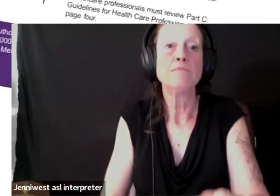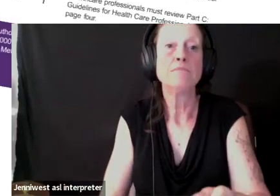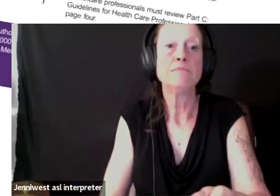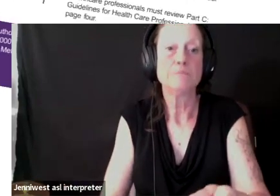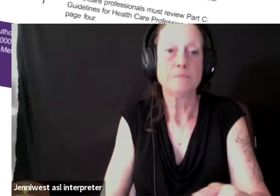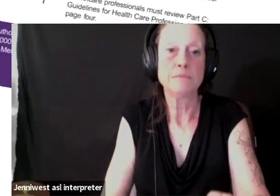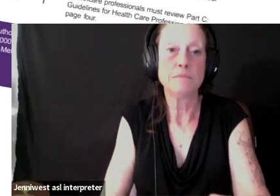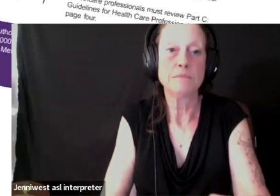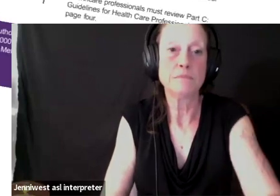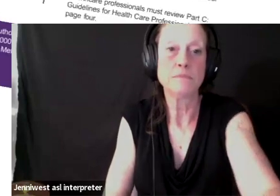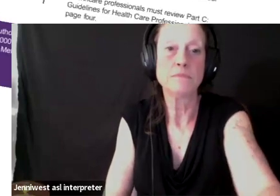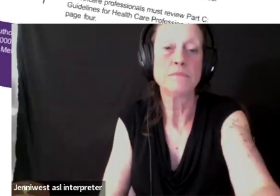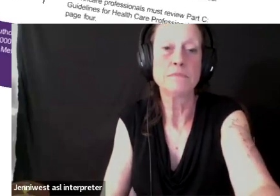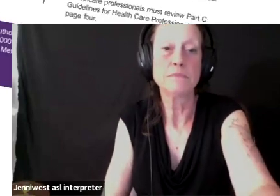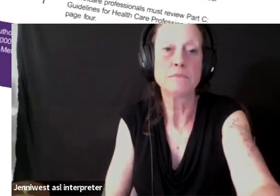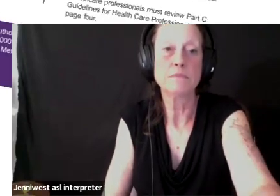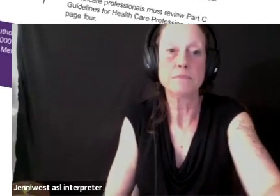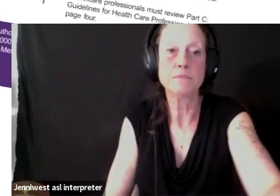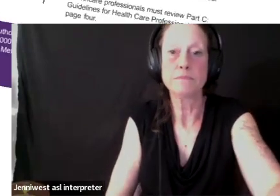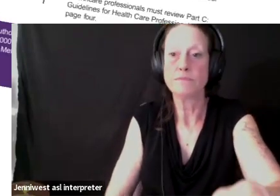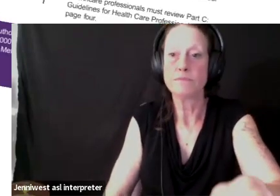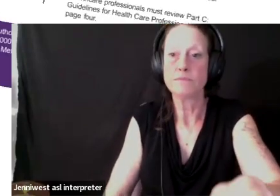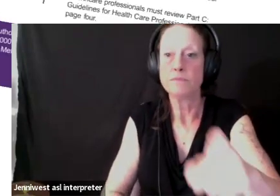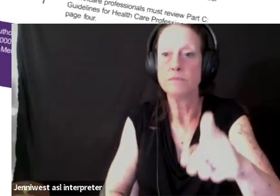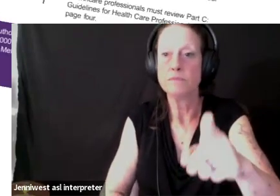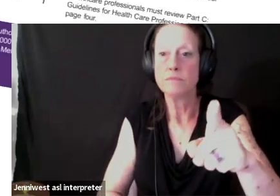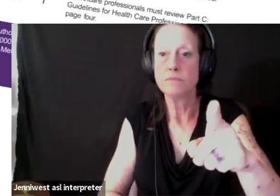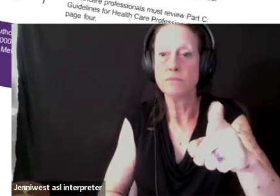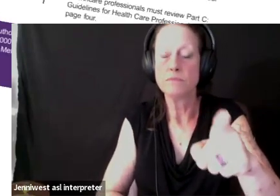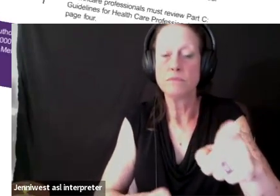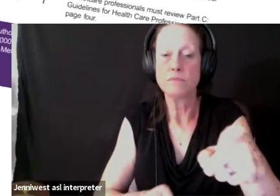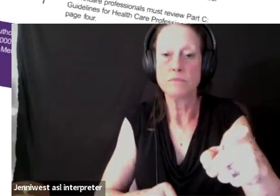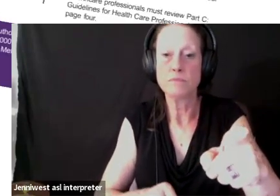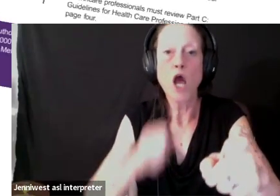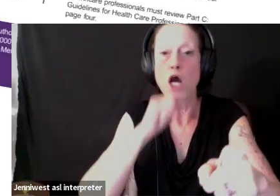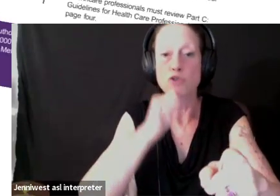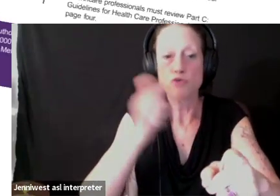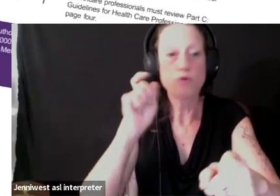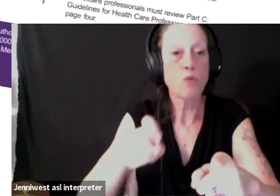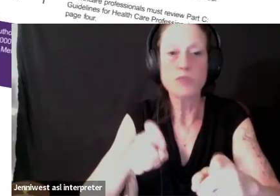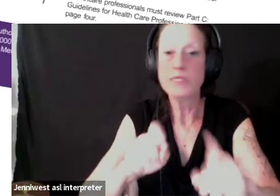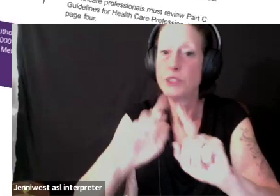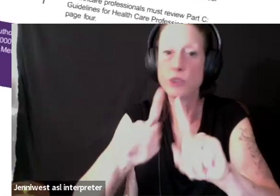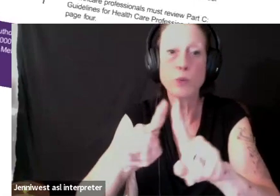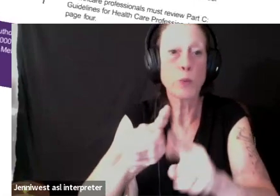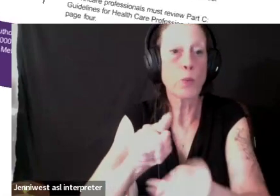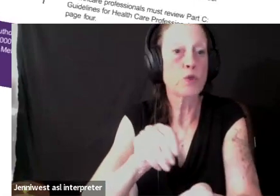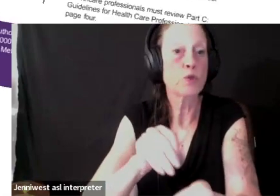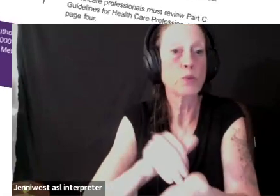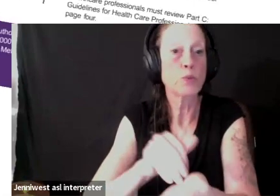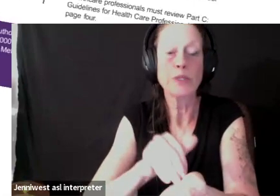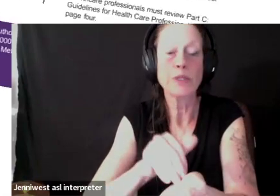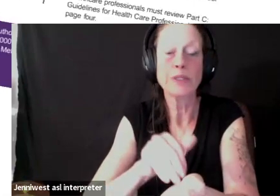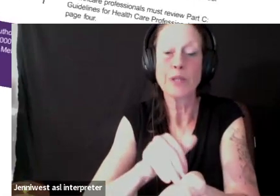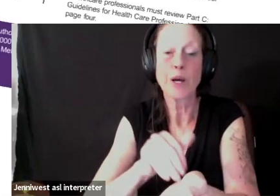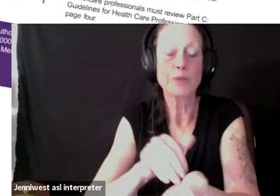if you're not a veteran 60% or greater, or if you have hearing loss of 70 dB or